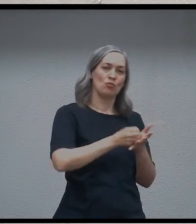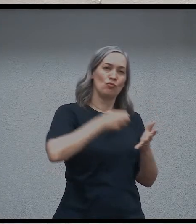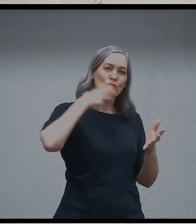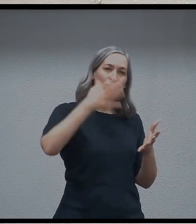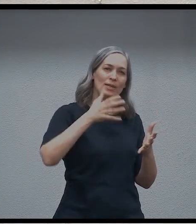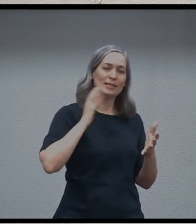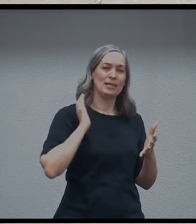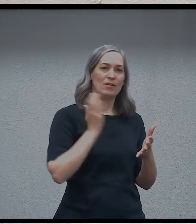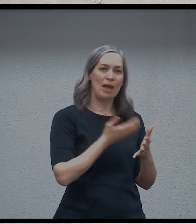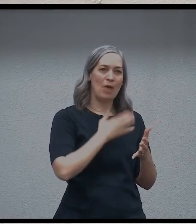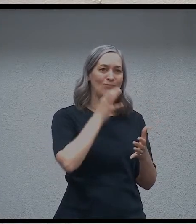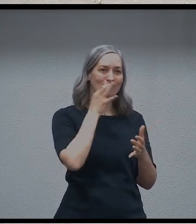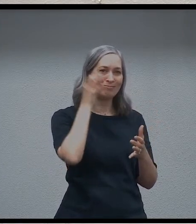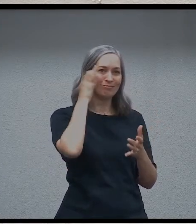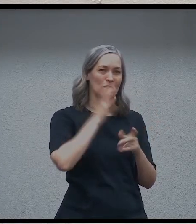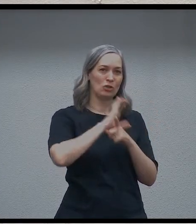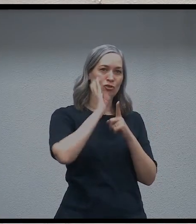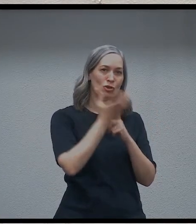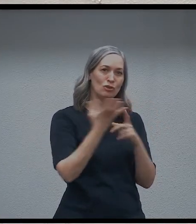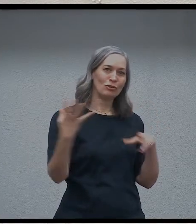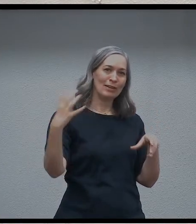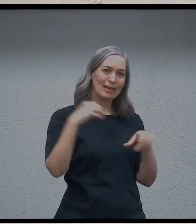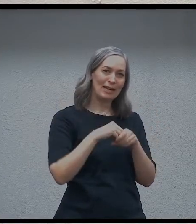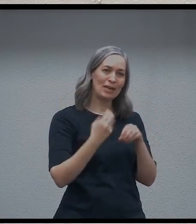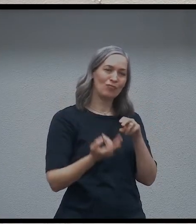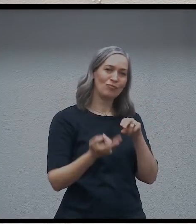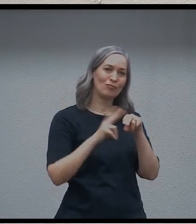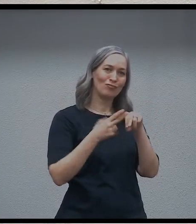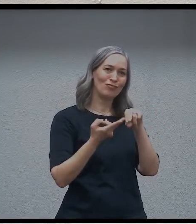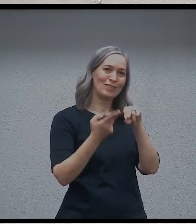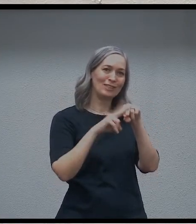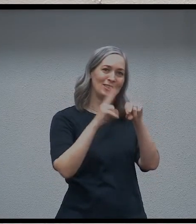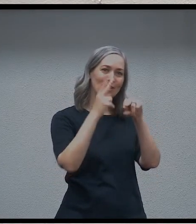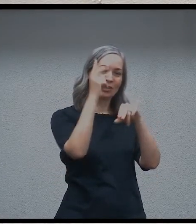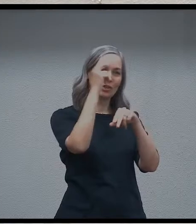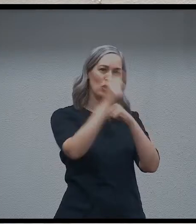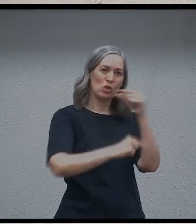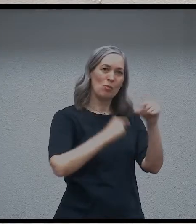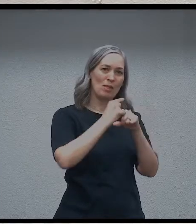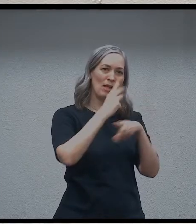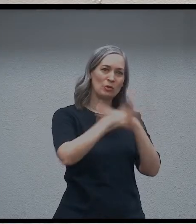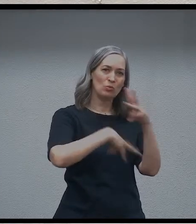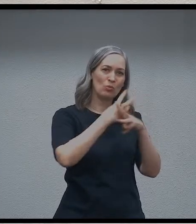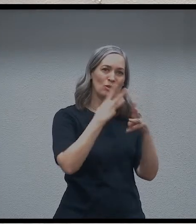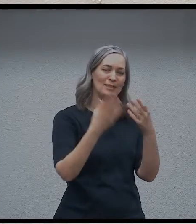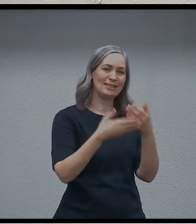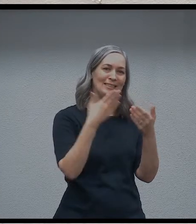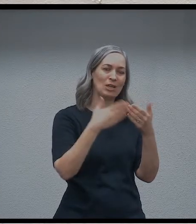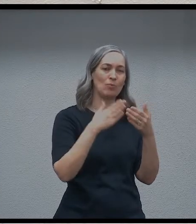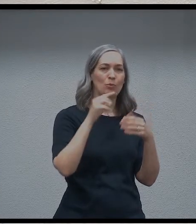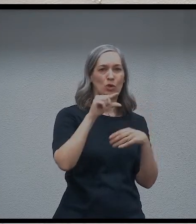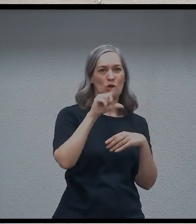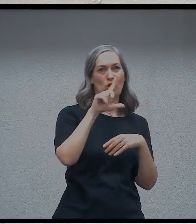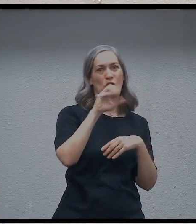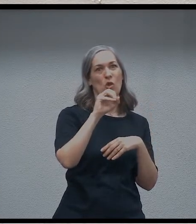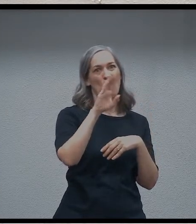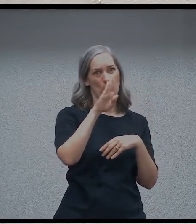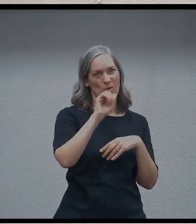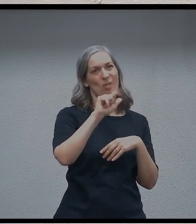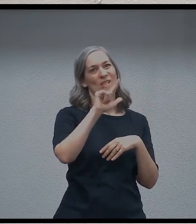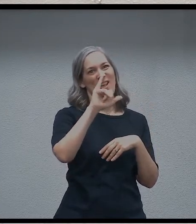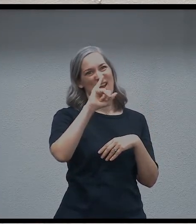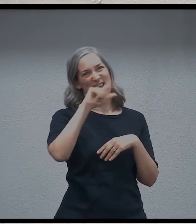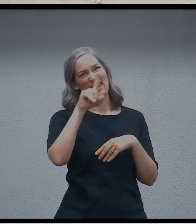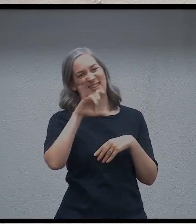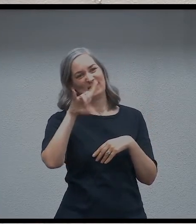our indigenous culture is in increasingly globalized world. It is easy to lose sight of who we really are and